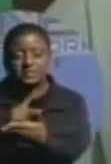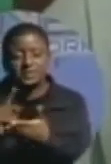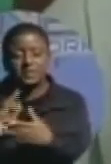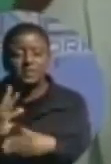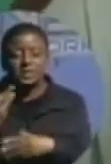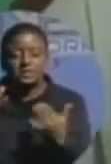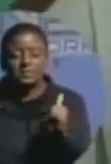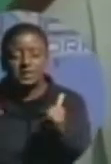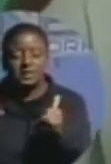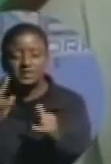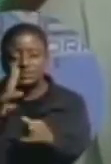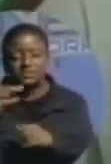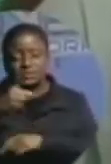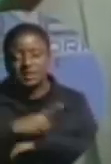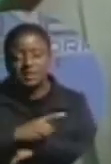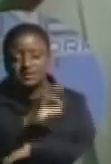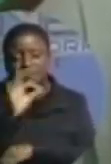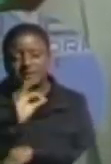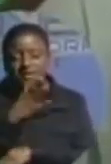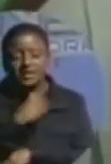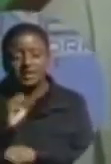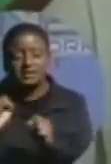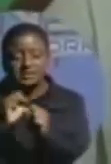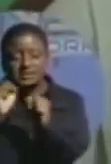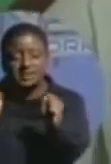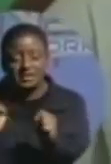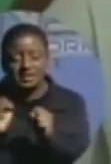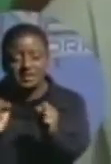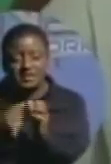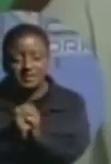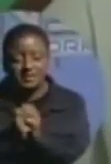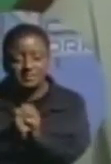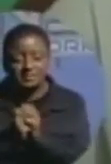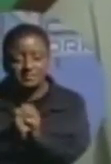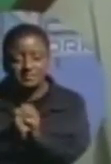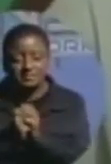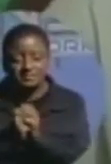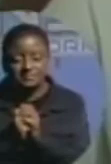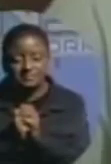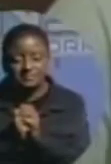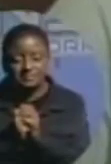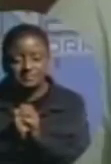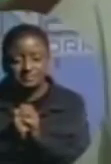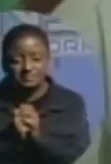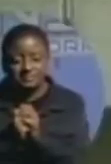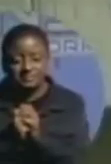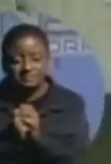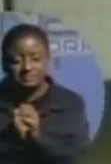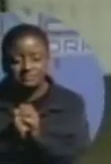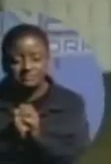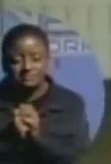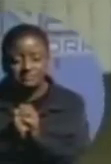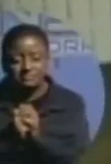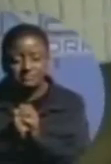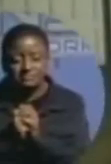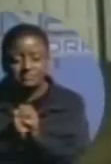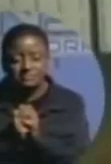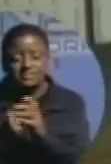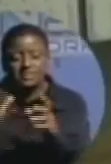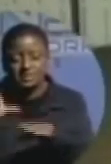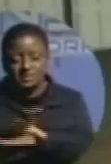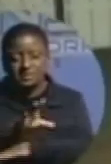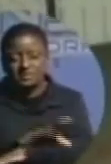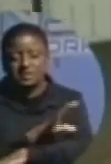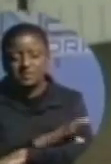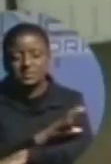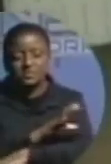2 days, Fridays and Saturdays. And the program is going pretty good. In 2003, we went to the government and asked them to